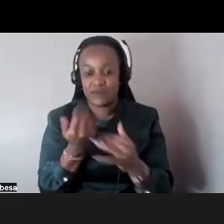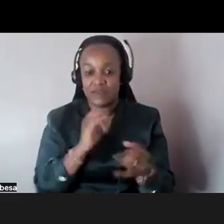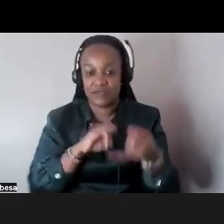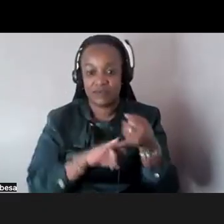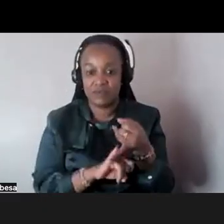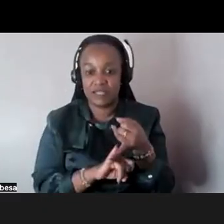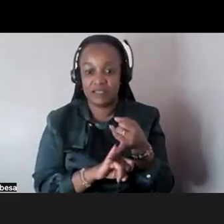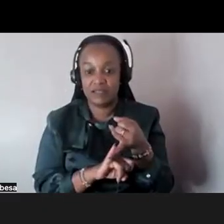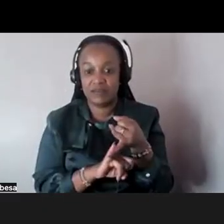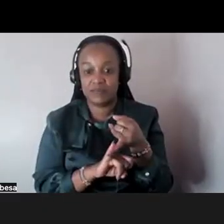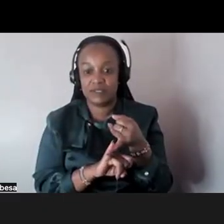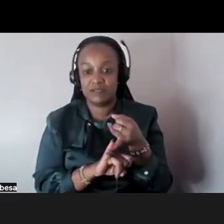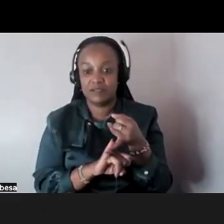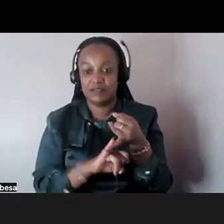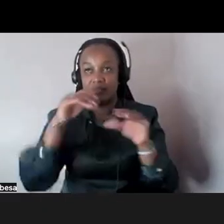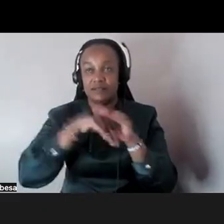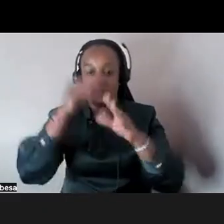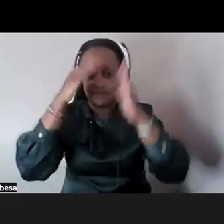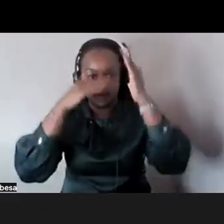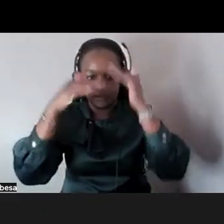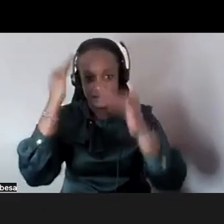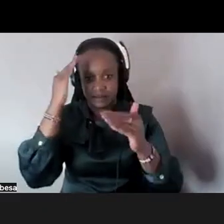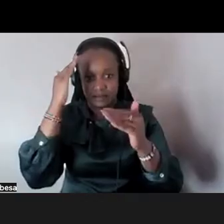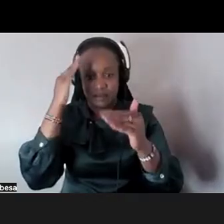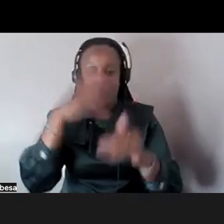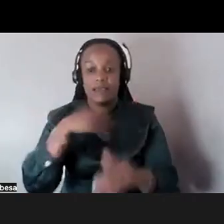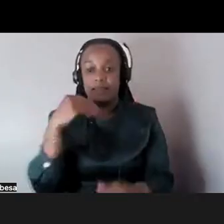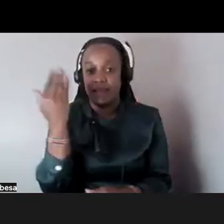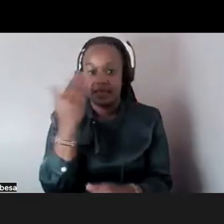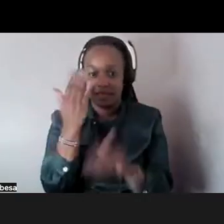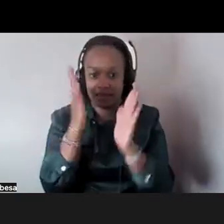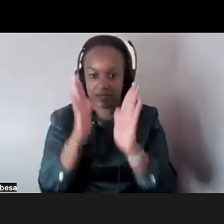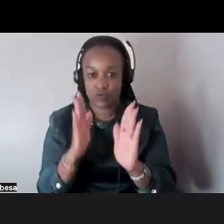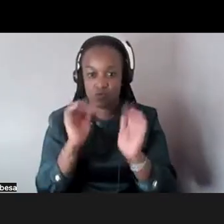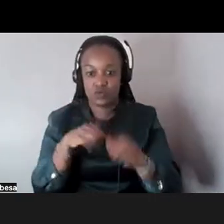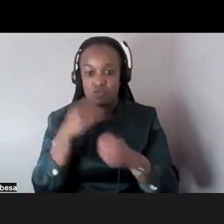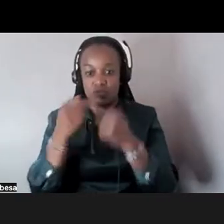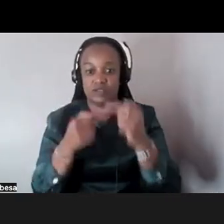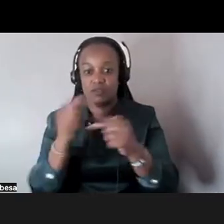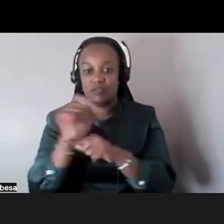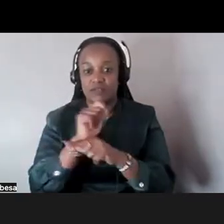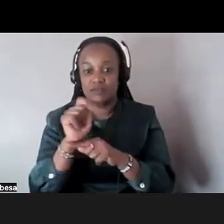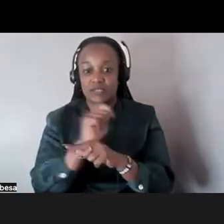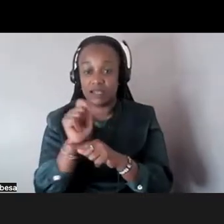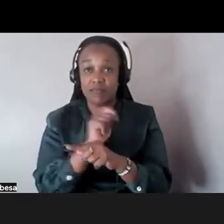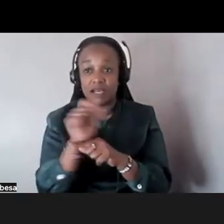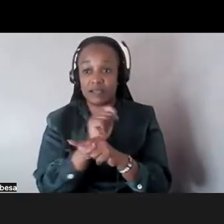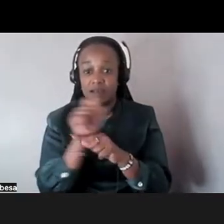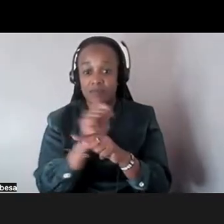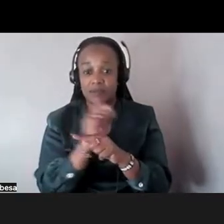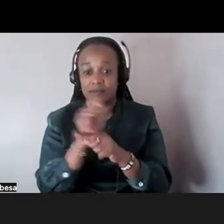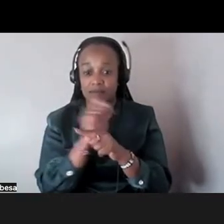in the universities and colleges, and the lecturers would go ahead and train the students. So, but as we